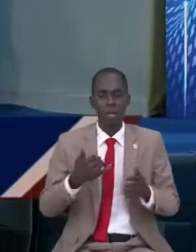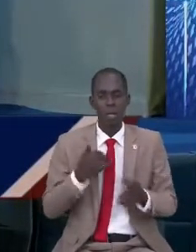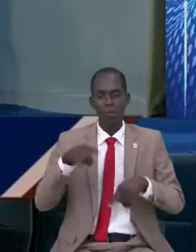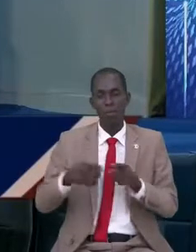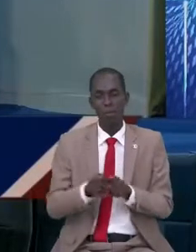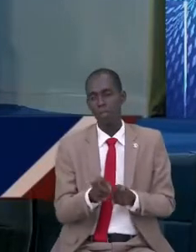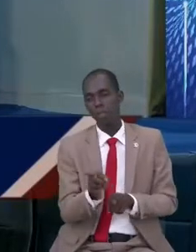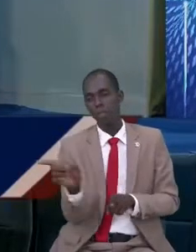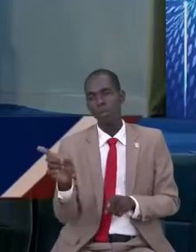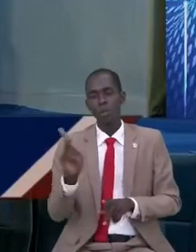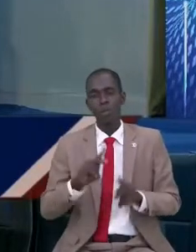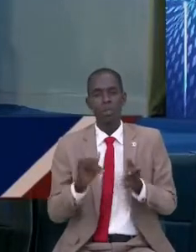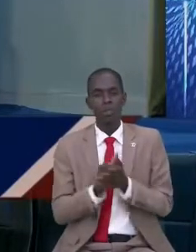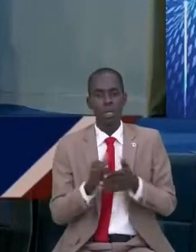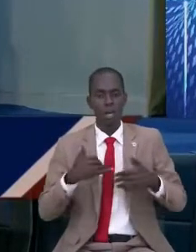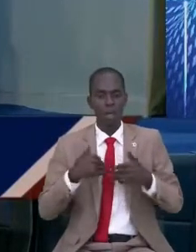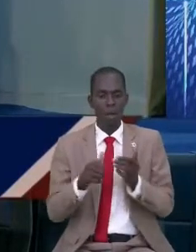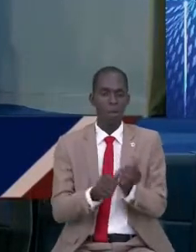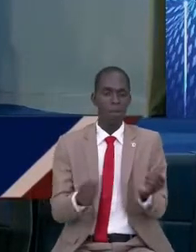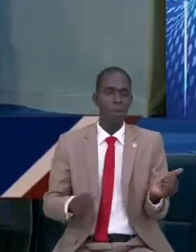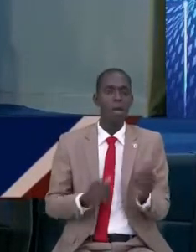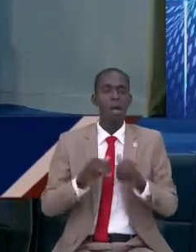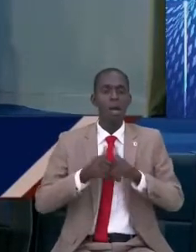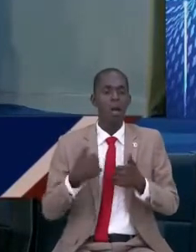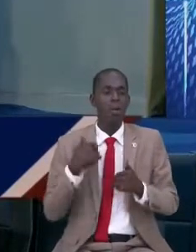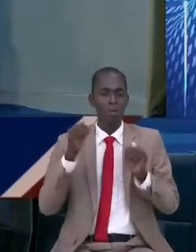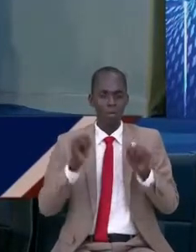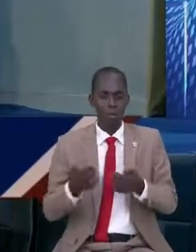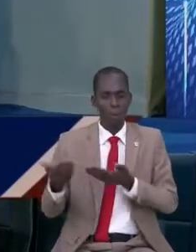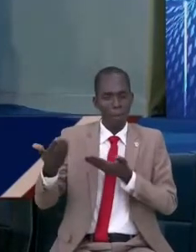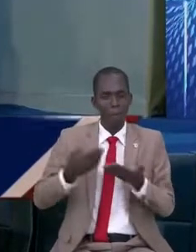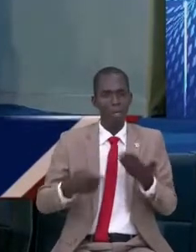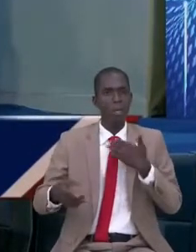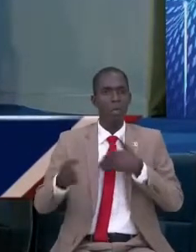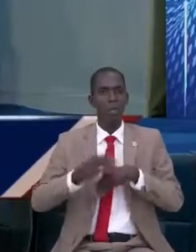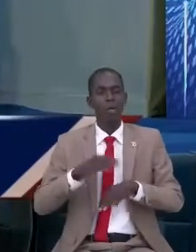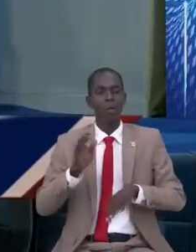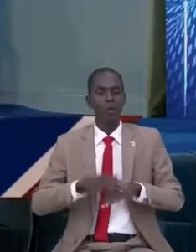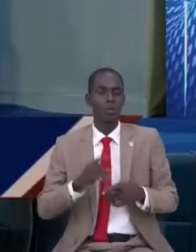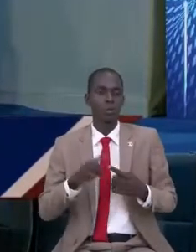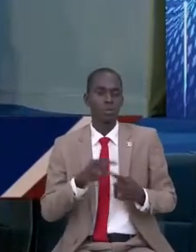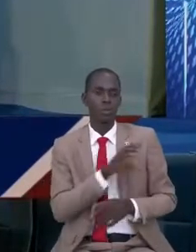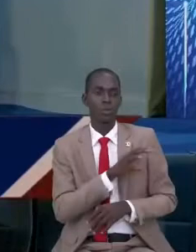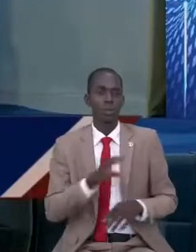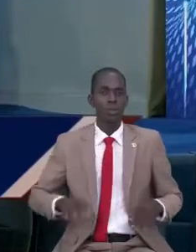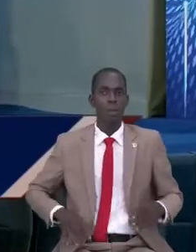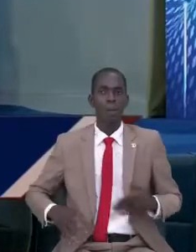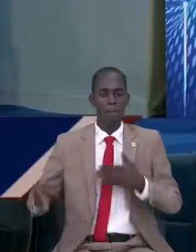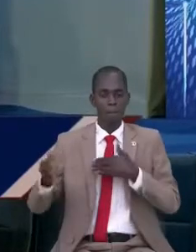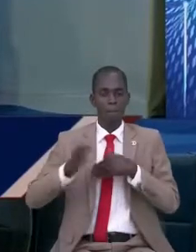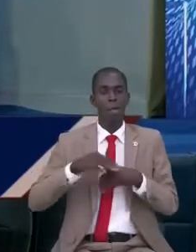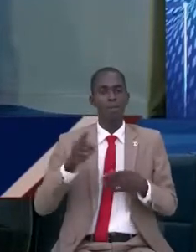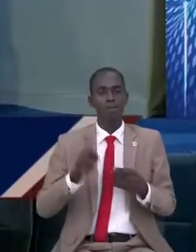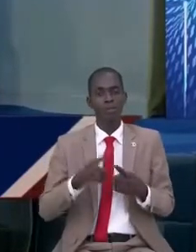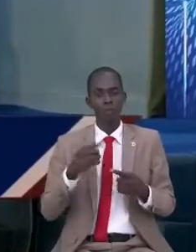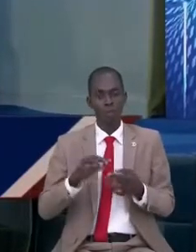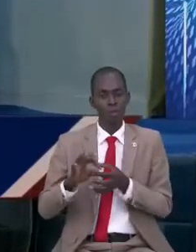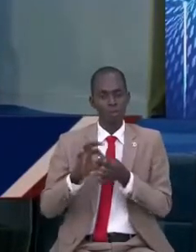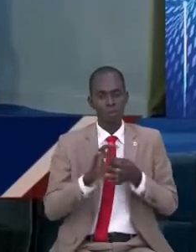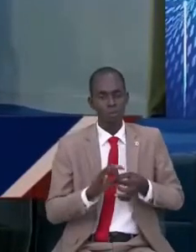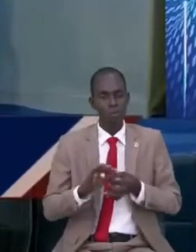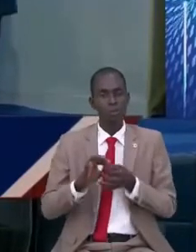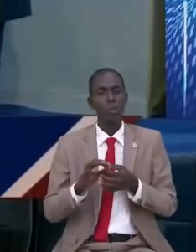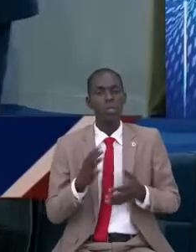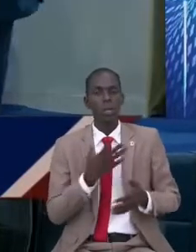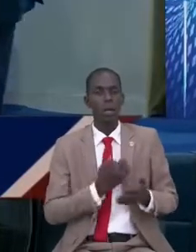the people who are backsliding, how we restore them back to Christ, back to the fellowship, and